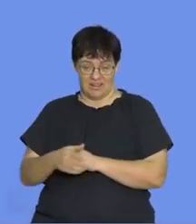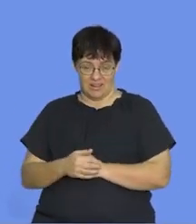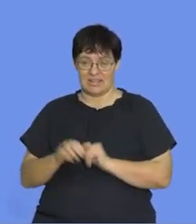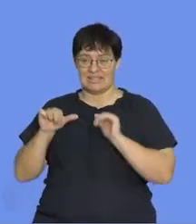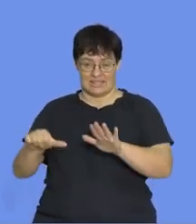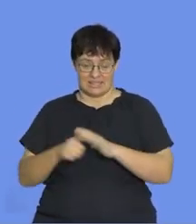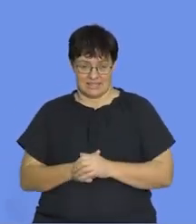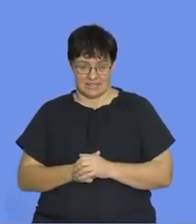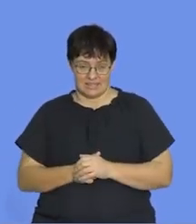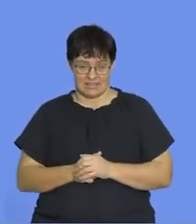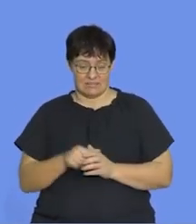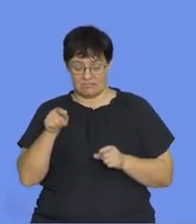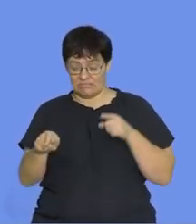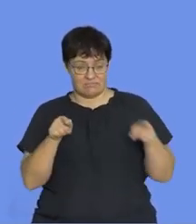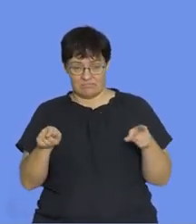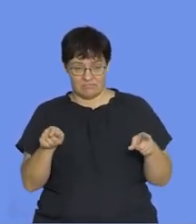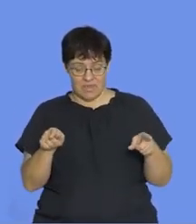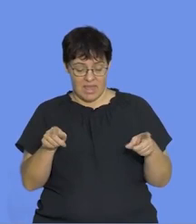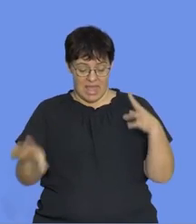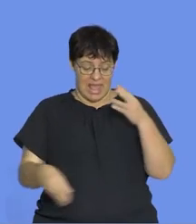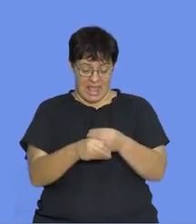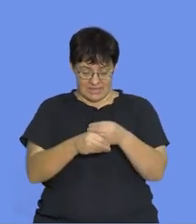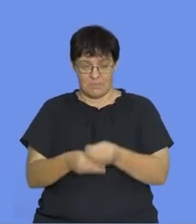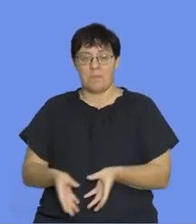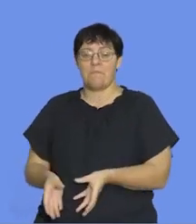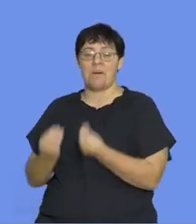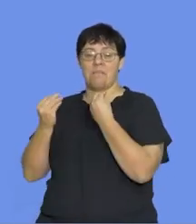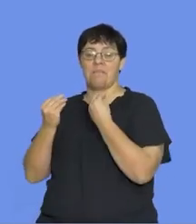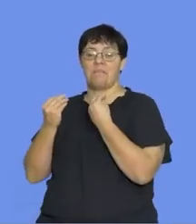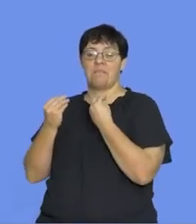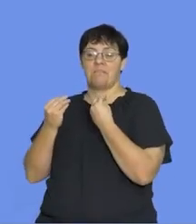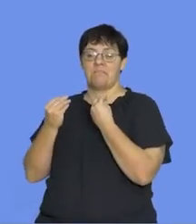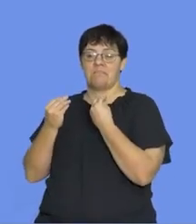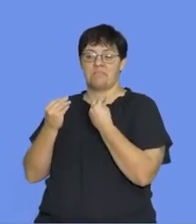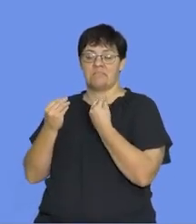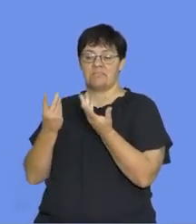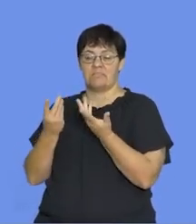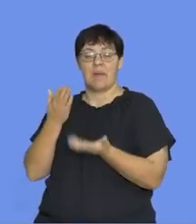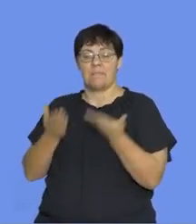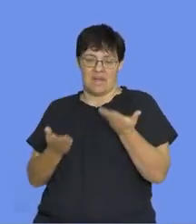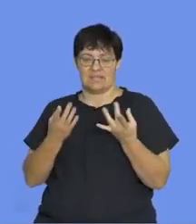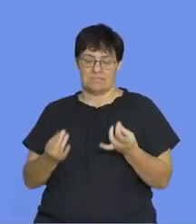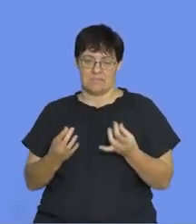the protons and the neutrons, then you get your nucleon number or the mass number,